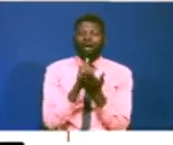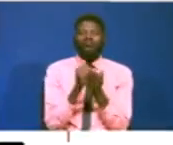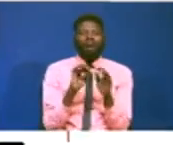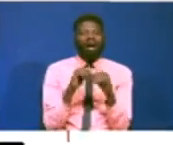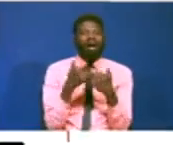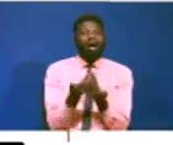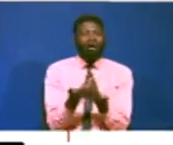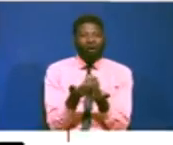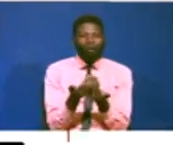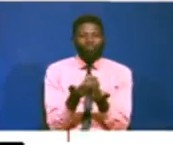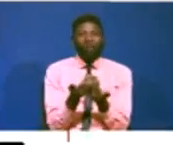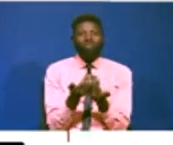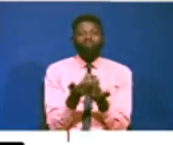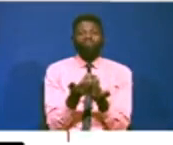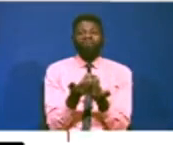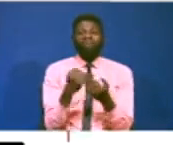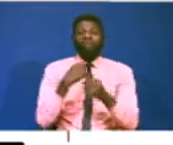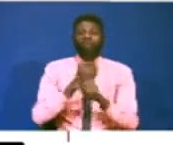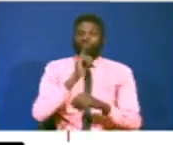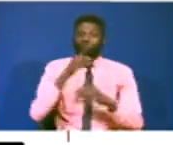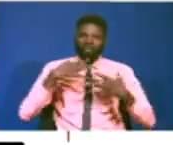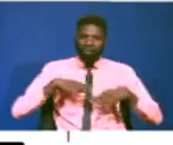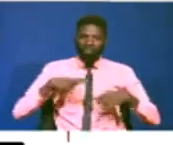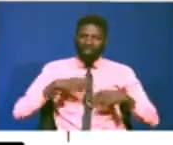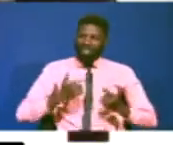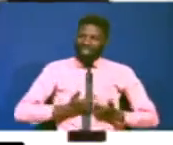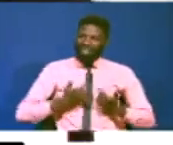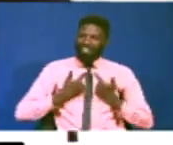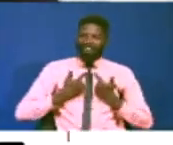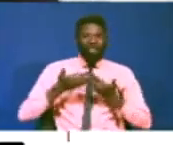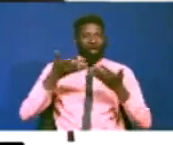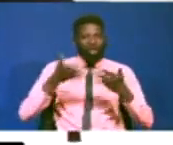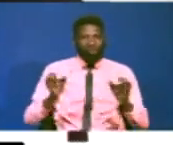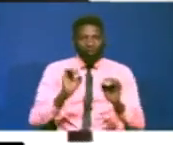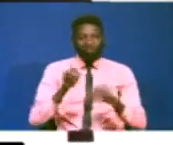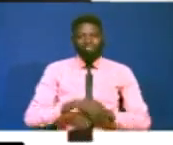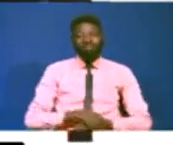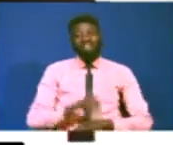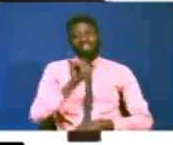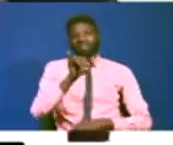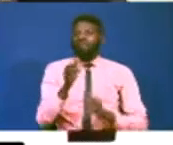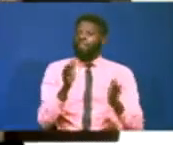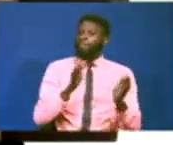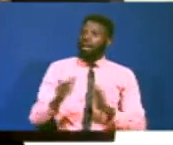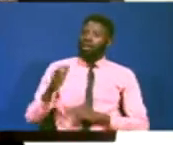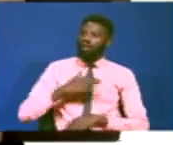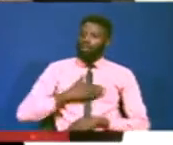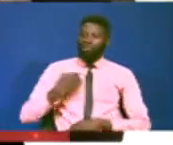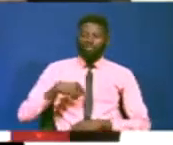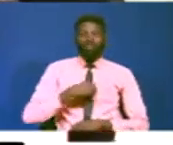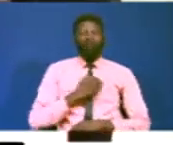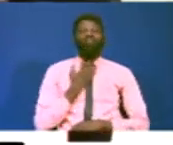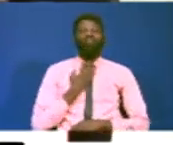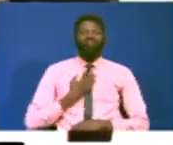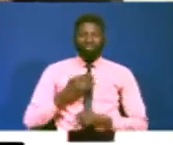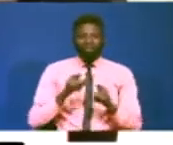actually avert loss of life, rehab? So that is actually part of the plan that we want to do. We would like to, as failure